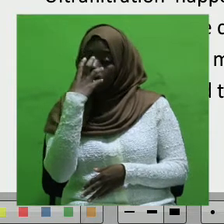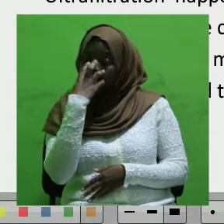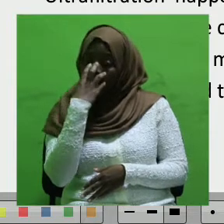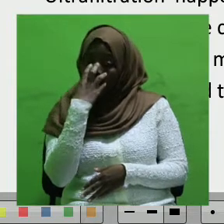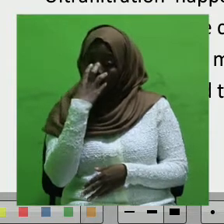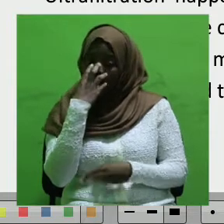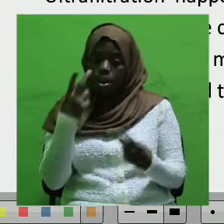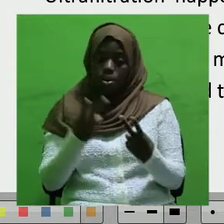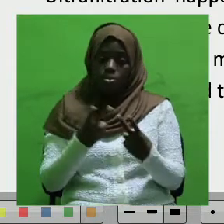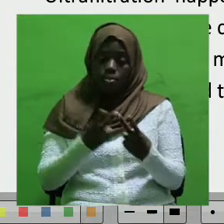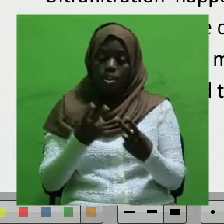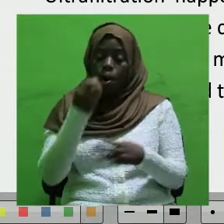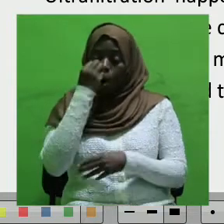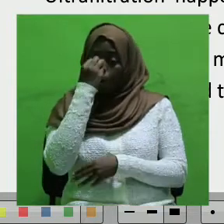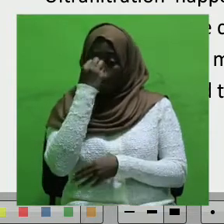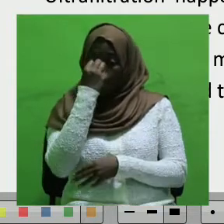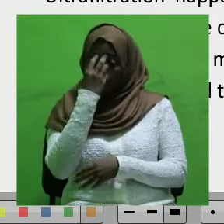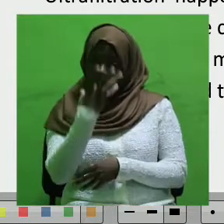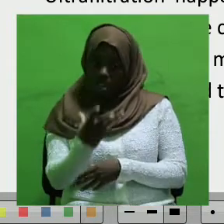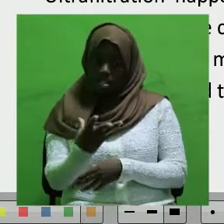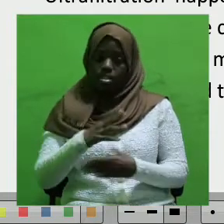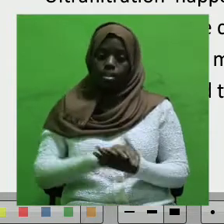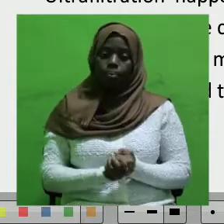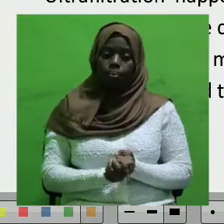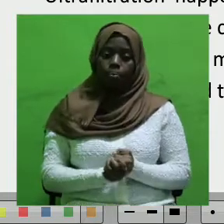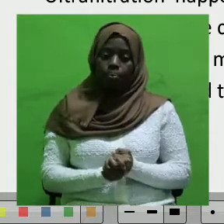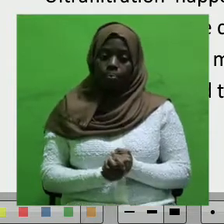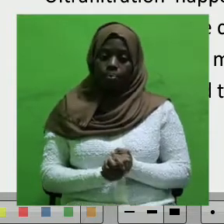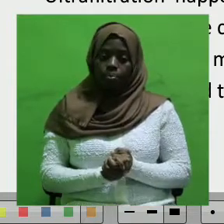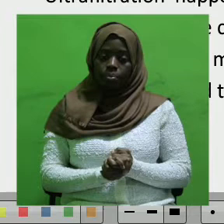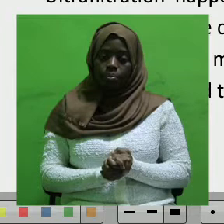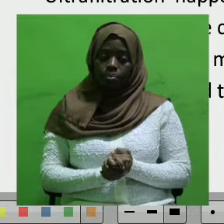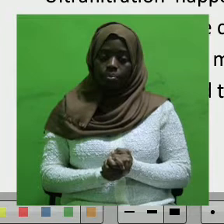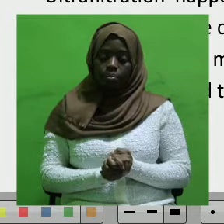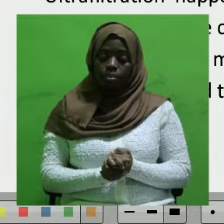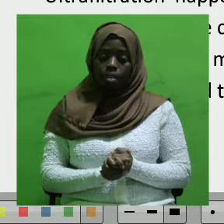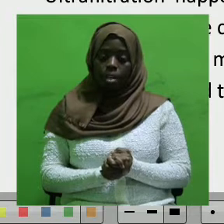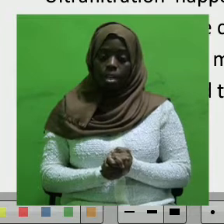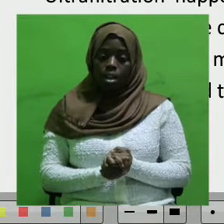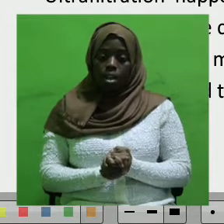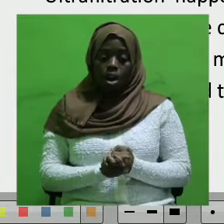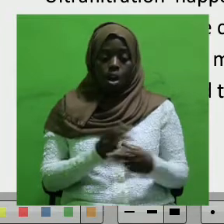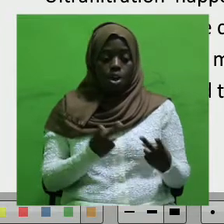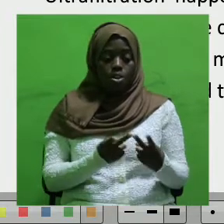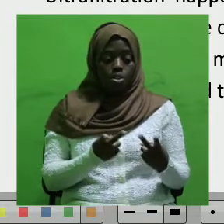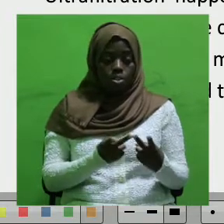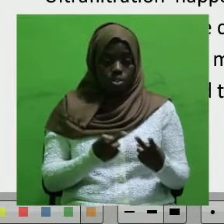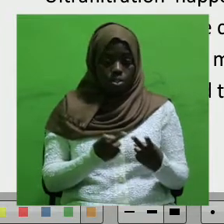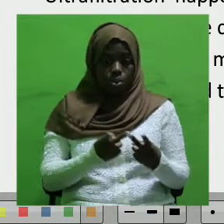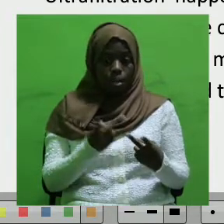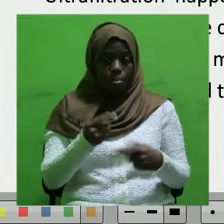carbon dioxide from the body. So carbon dioxide is also a metabolic waste. And sometimes it can be